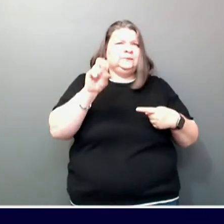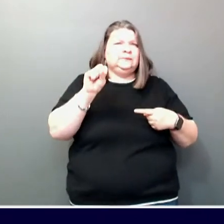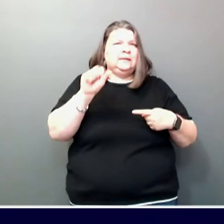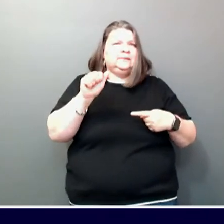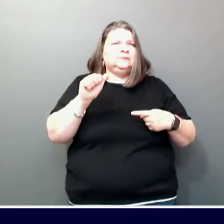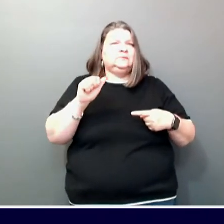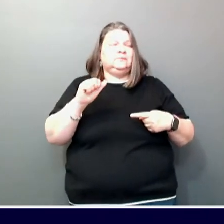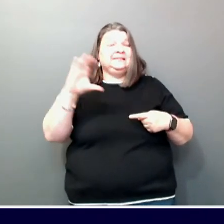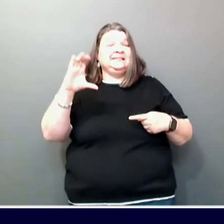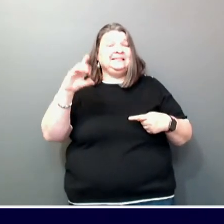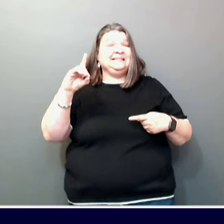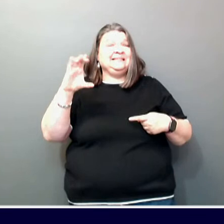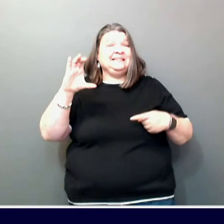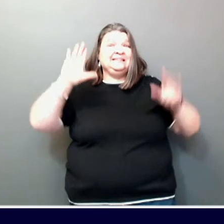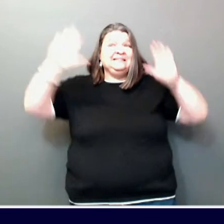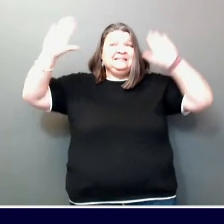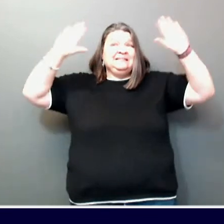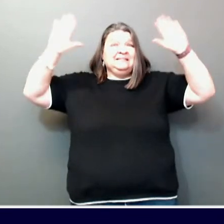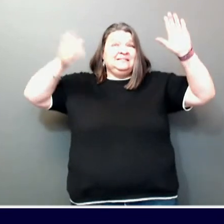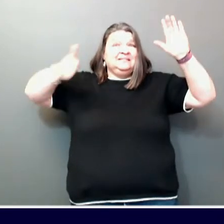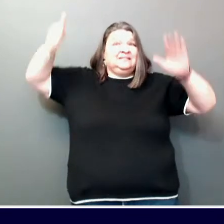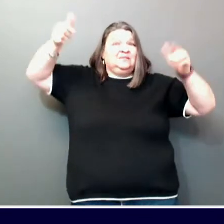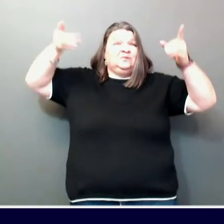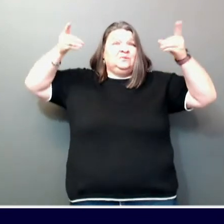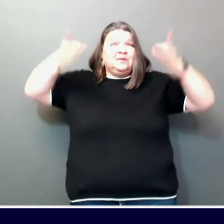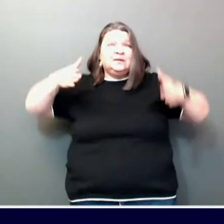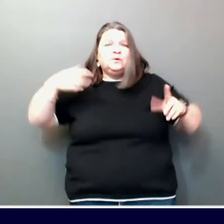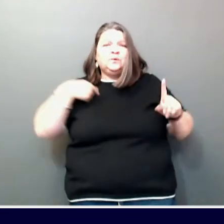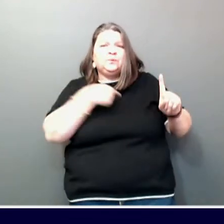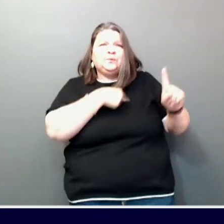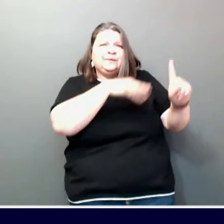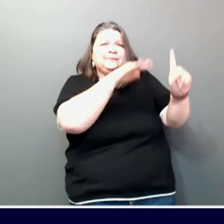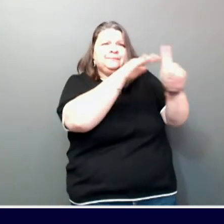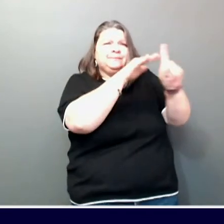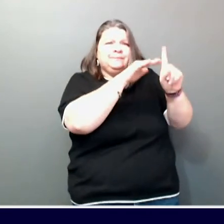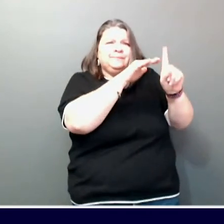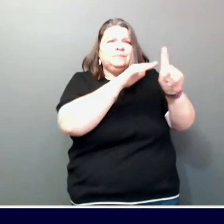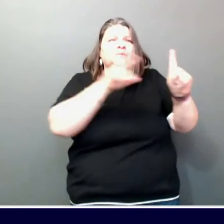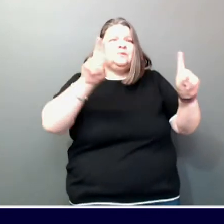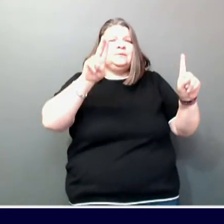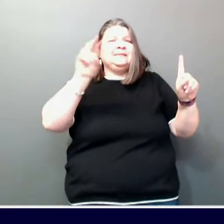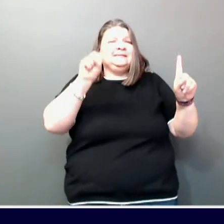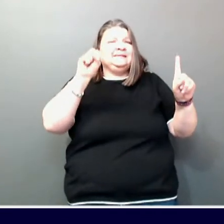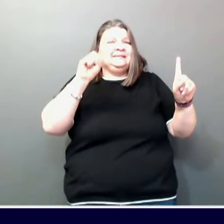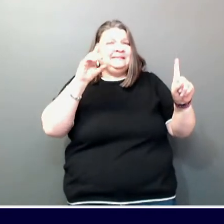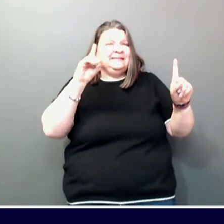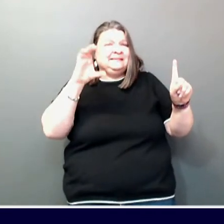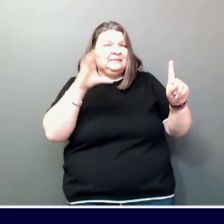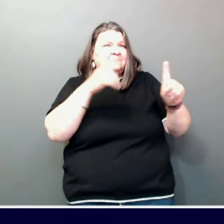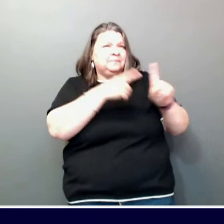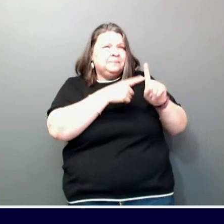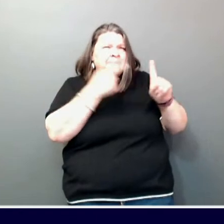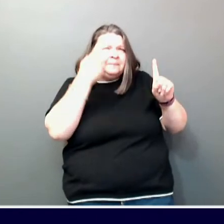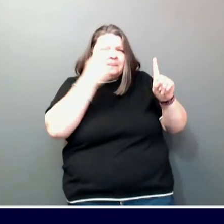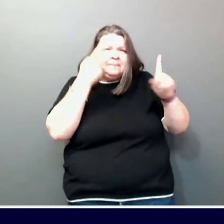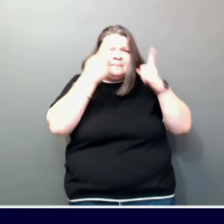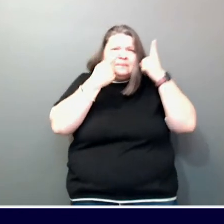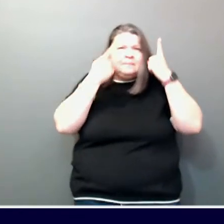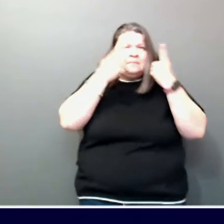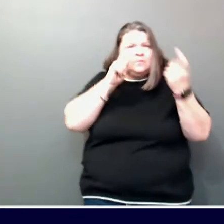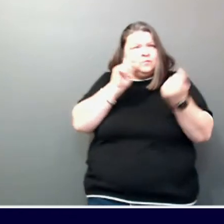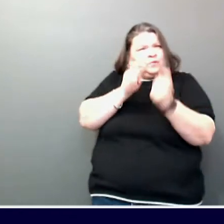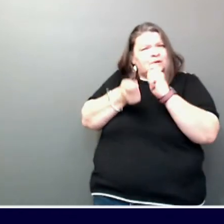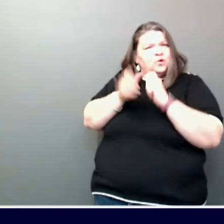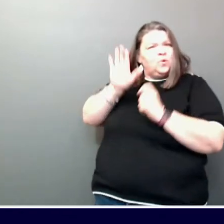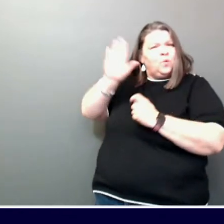been urging the US CDC to rethink the value of the daily case count as the metric of the pandemic